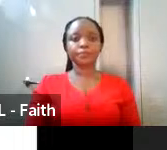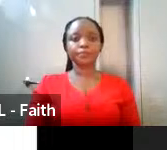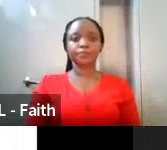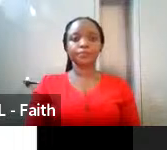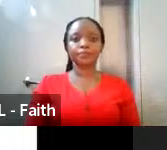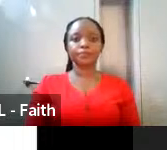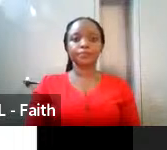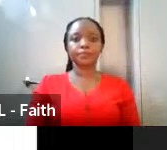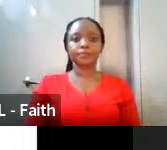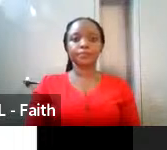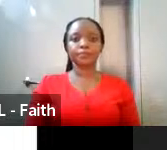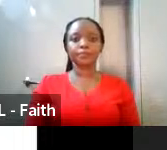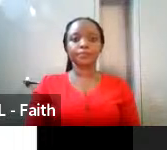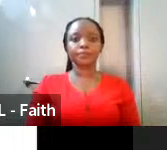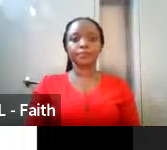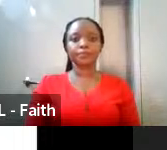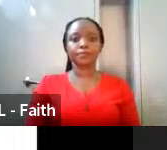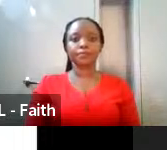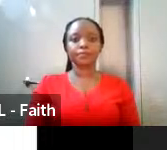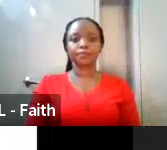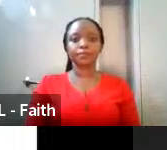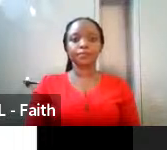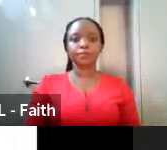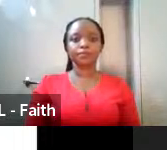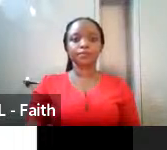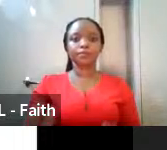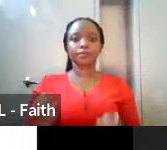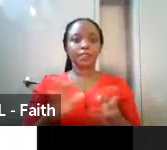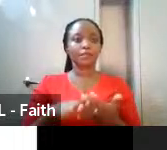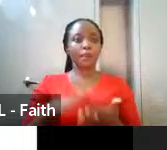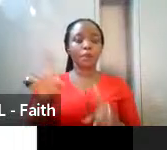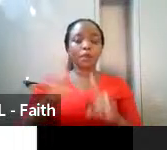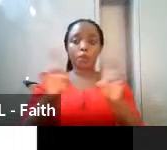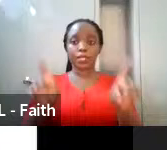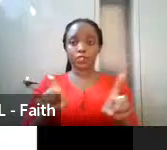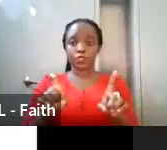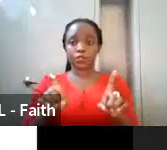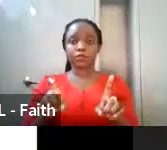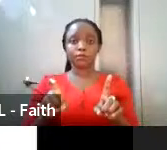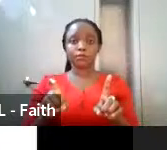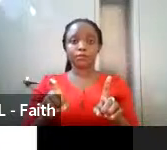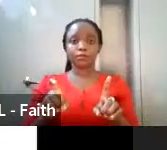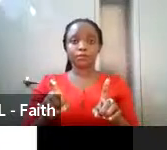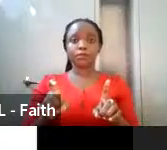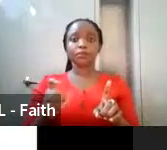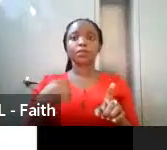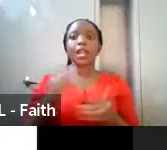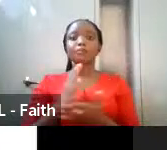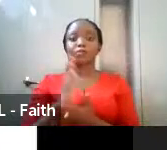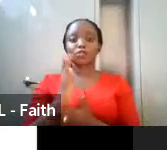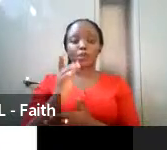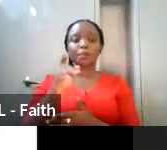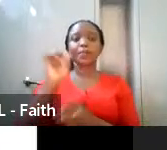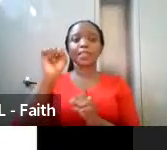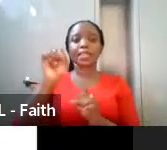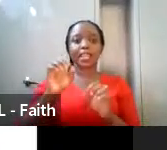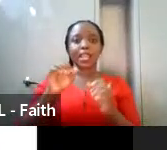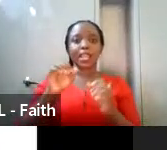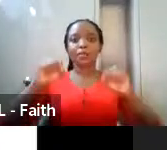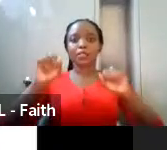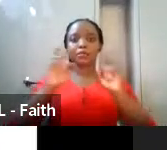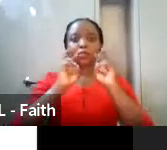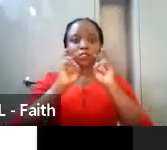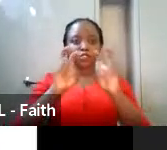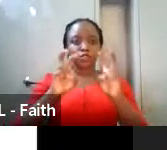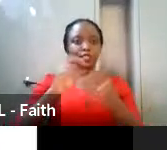Okay. In case of further questions and clarification, I'm sure you can be able to see on our